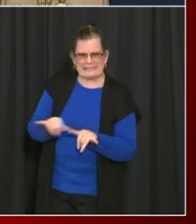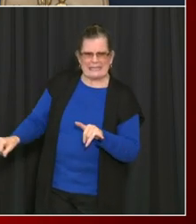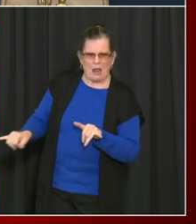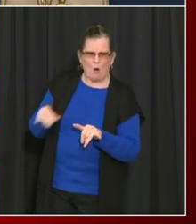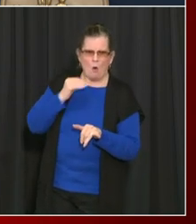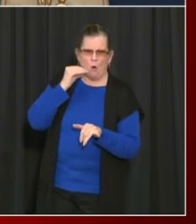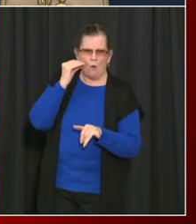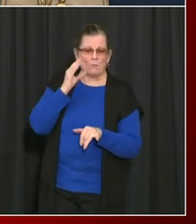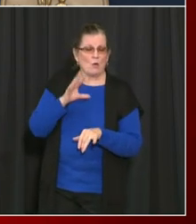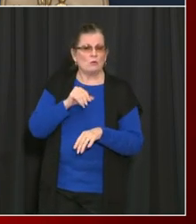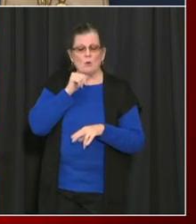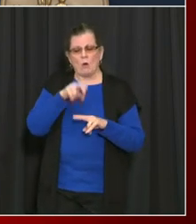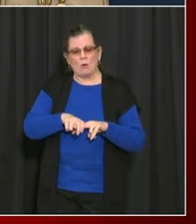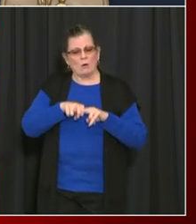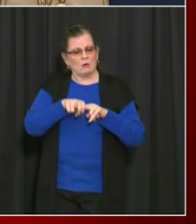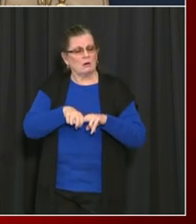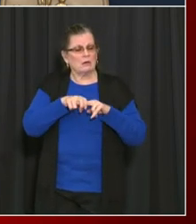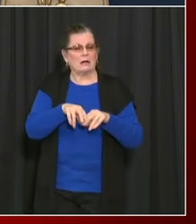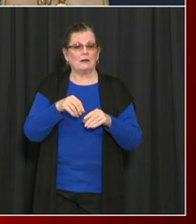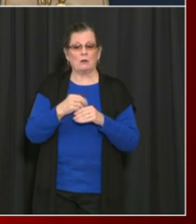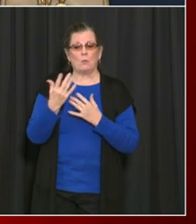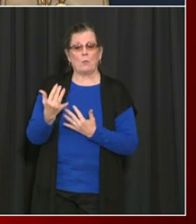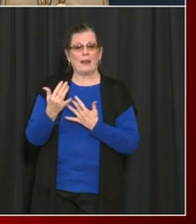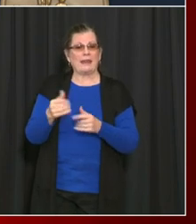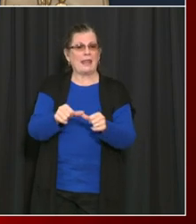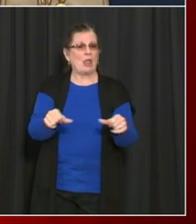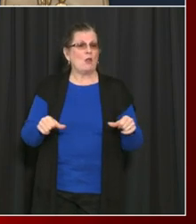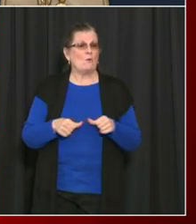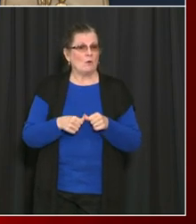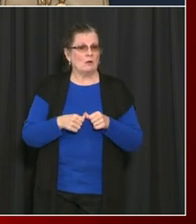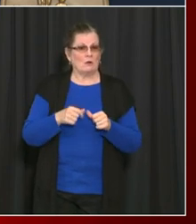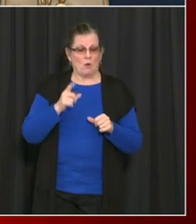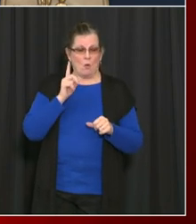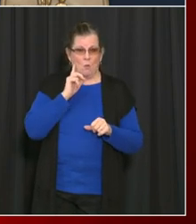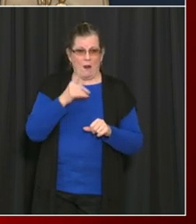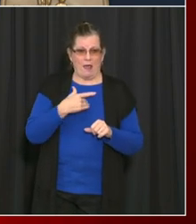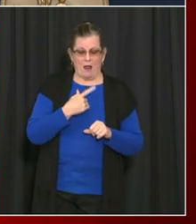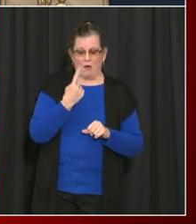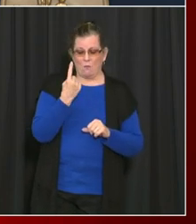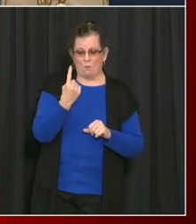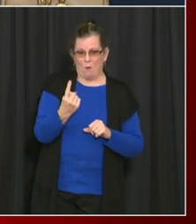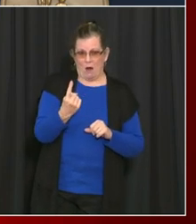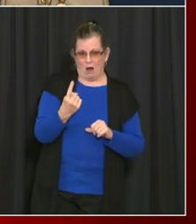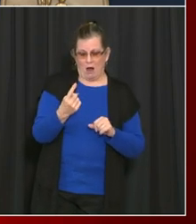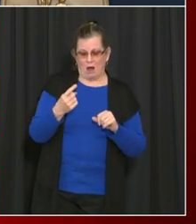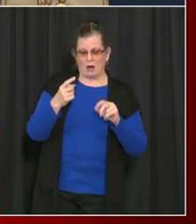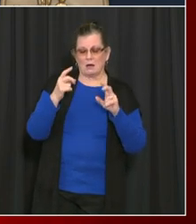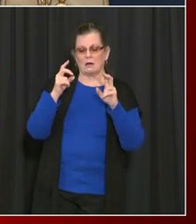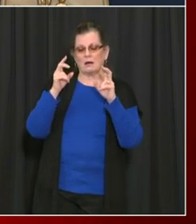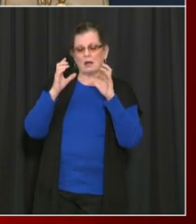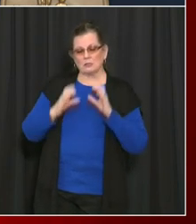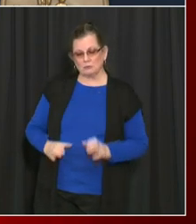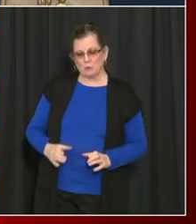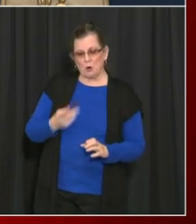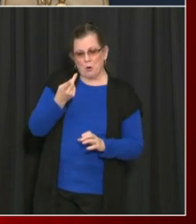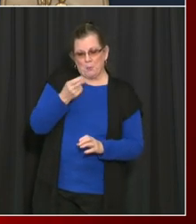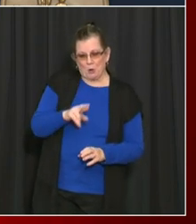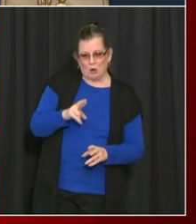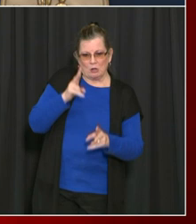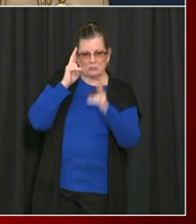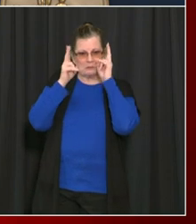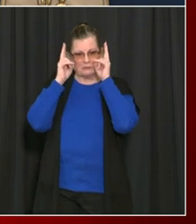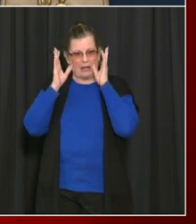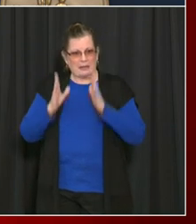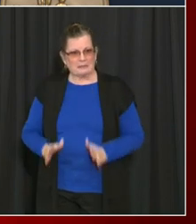may have one customer per licensed barber or stylist. There is no